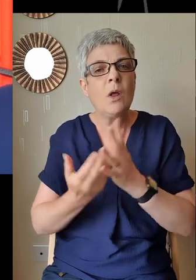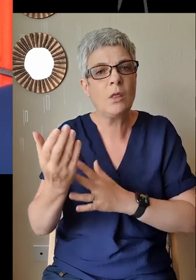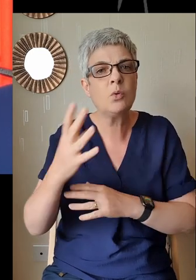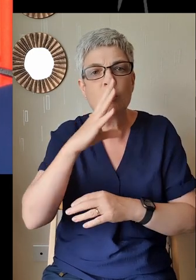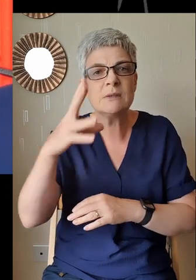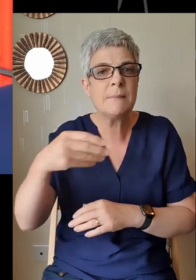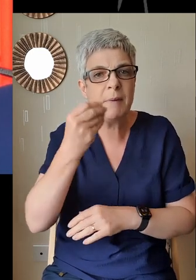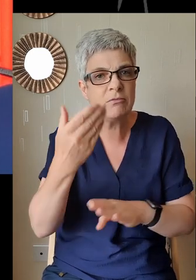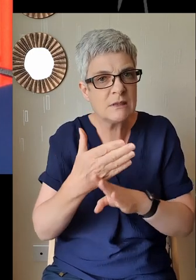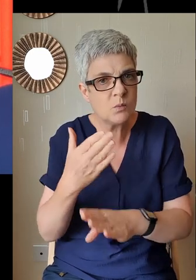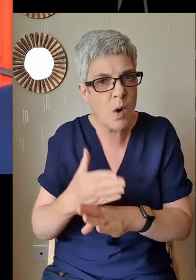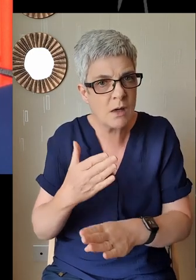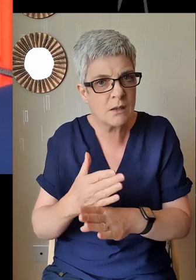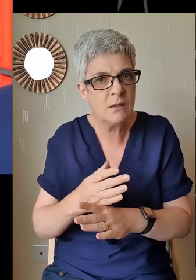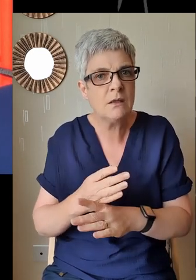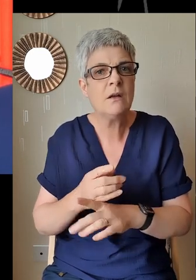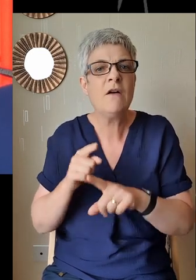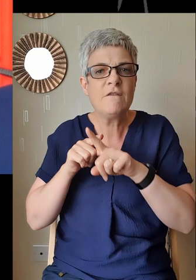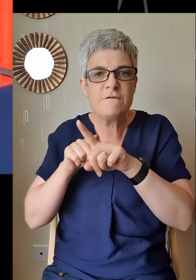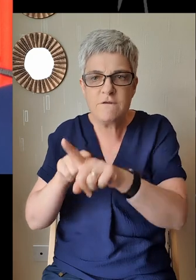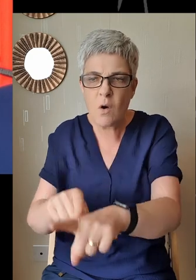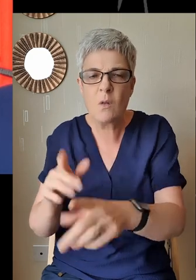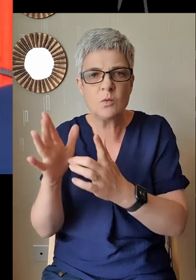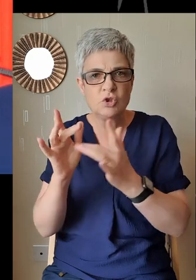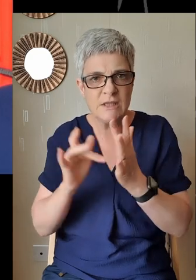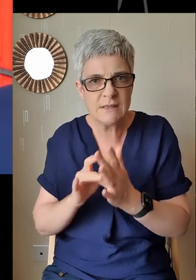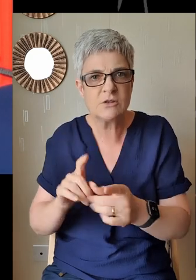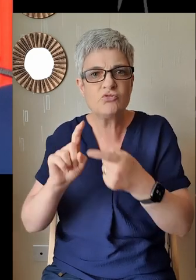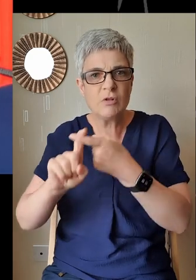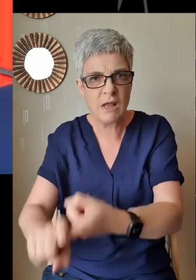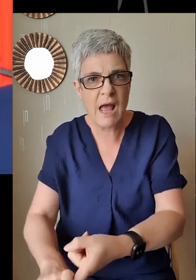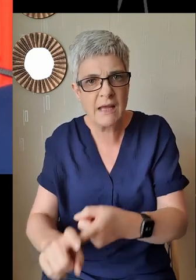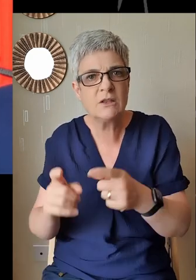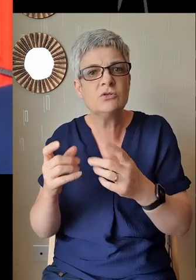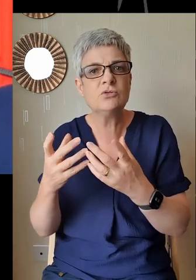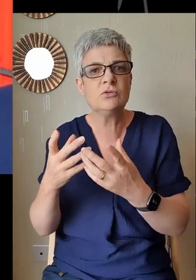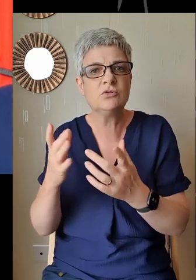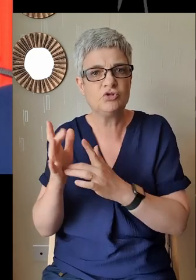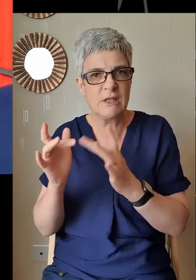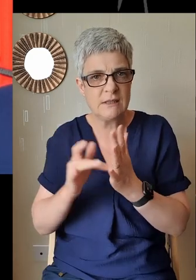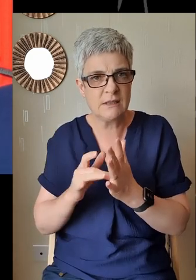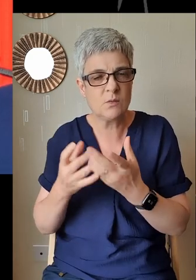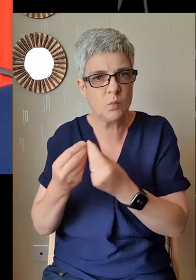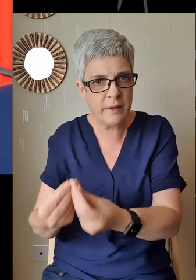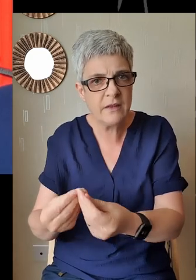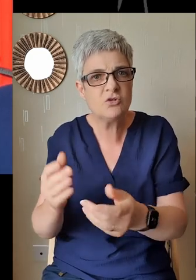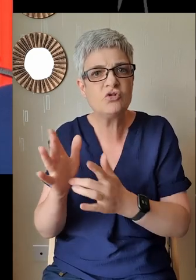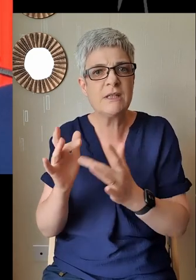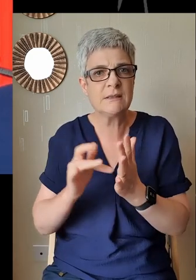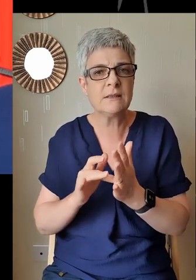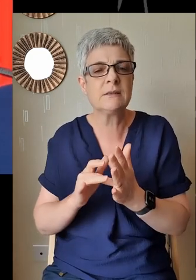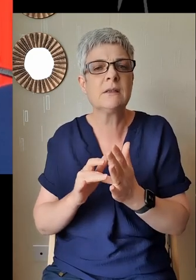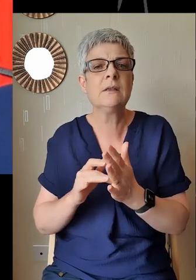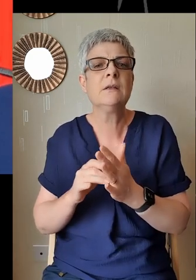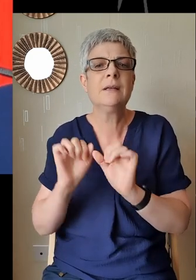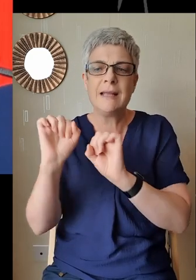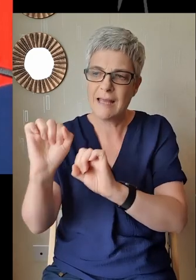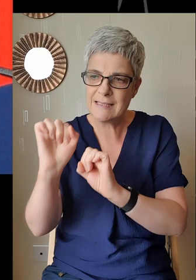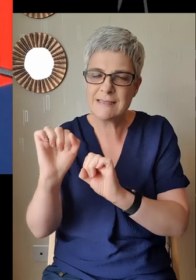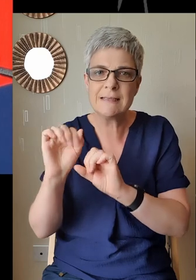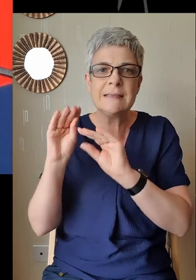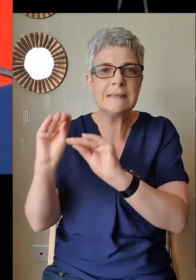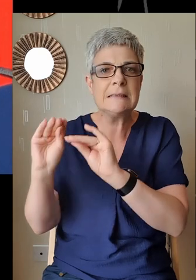Spirit, to follow Jesus, to go with Jesus, to rely on Jesus, and to put Jesus' teaching and ways into